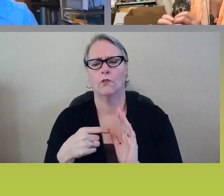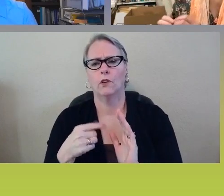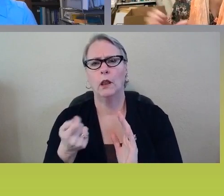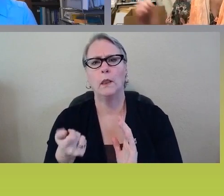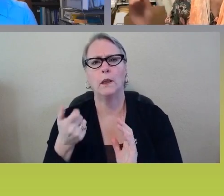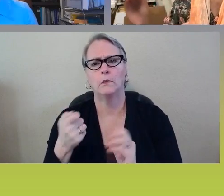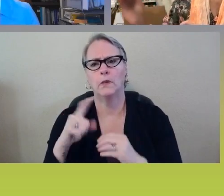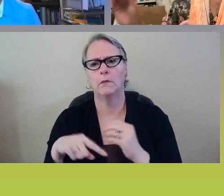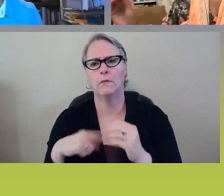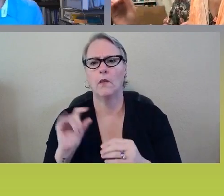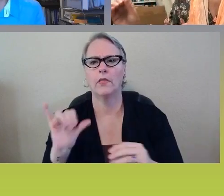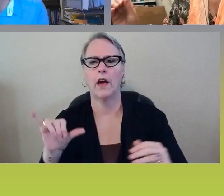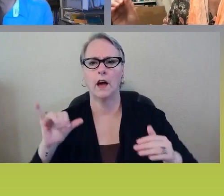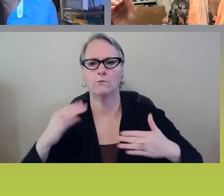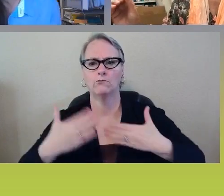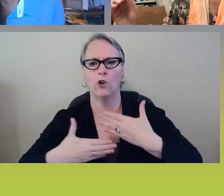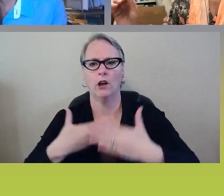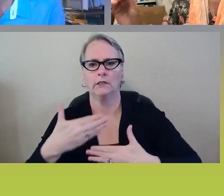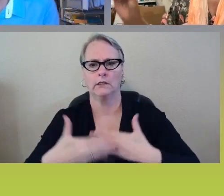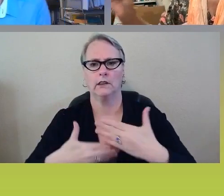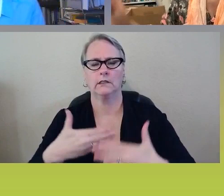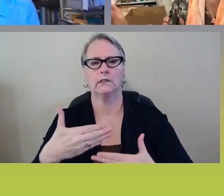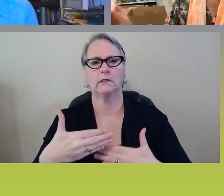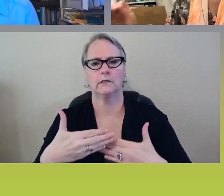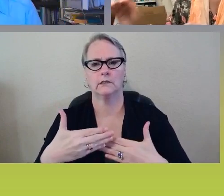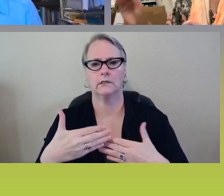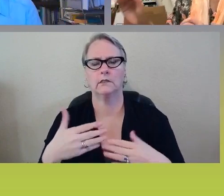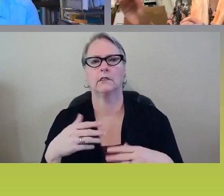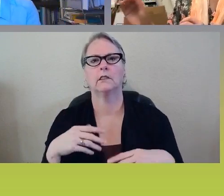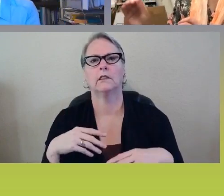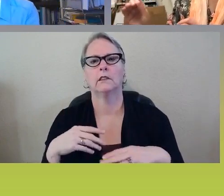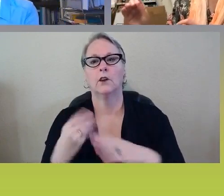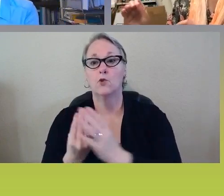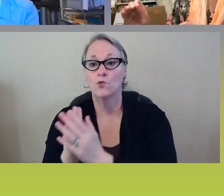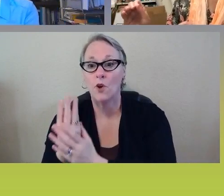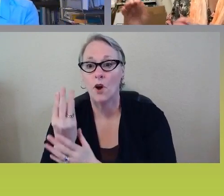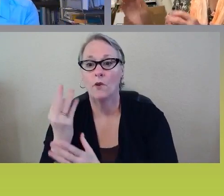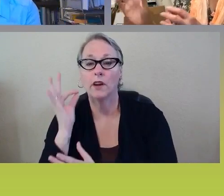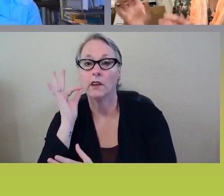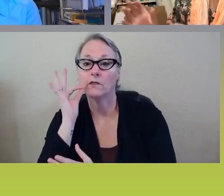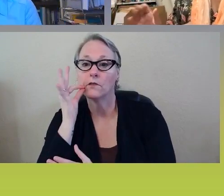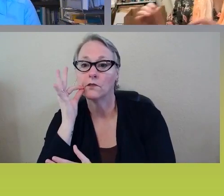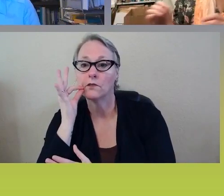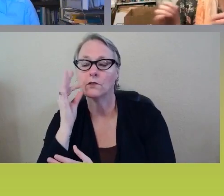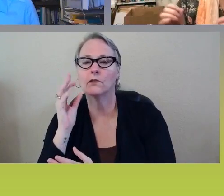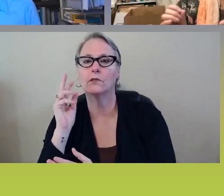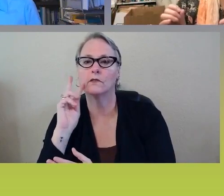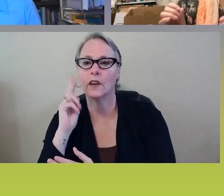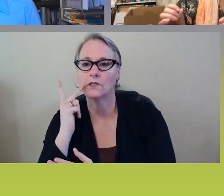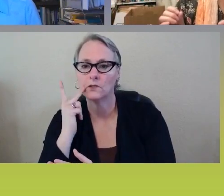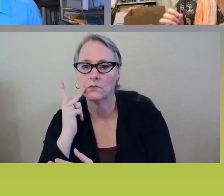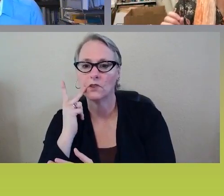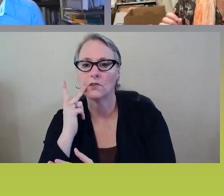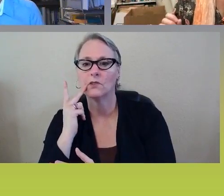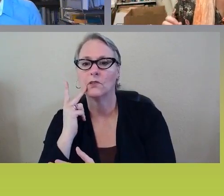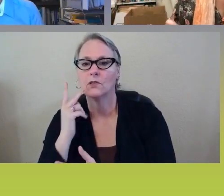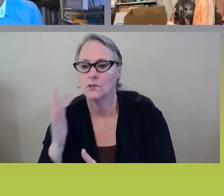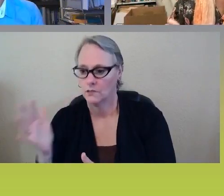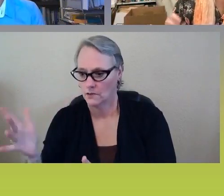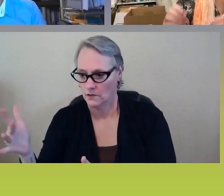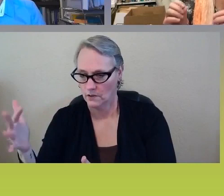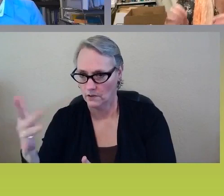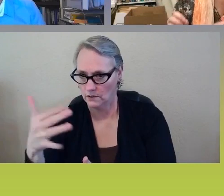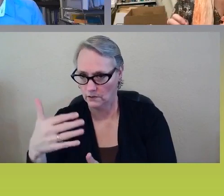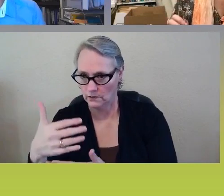of process between the growing the fruits and vegetables, bringing them into the